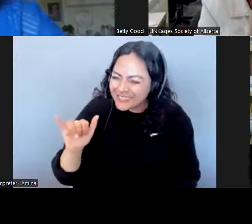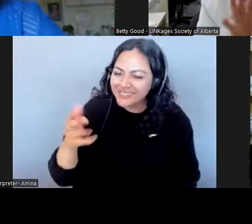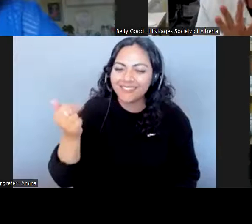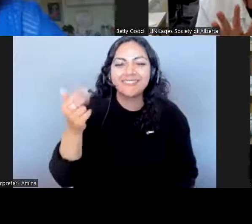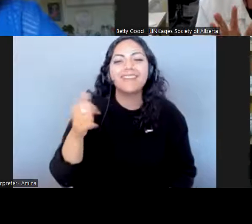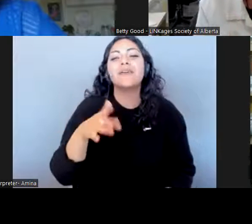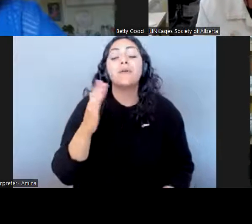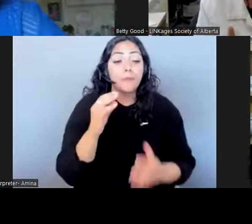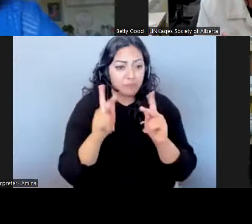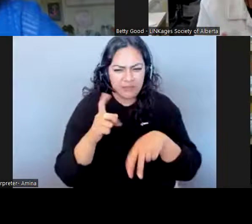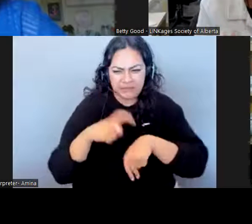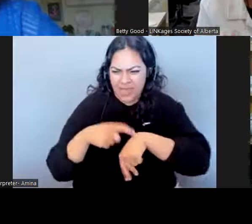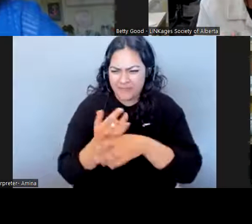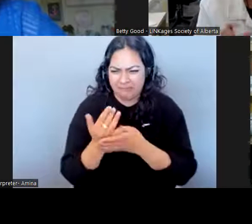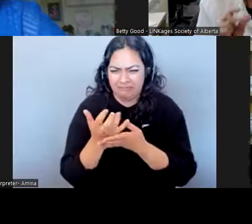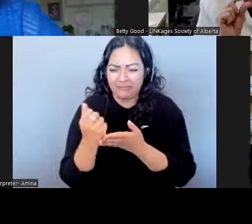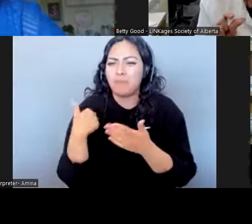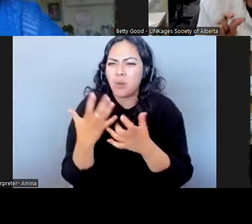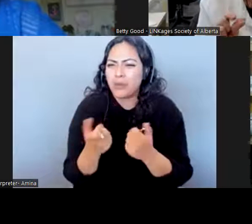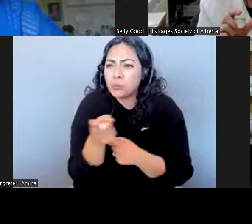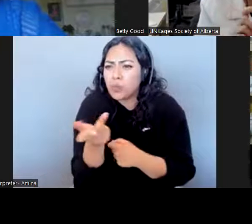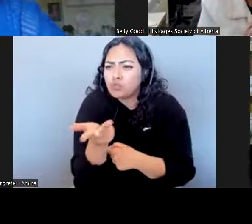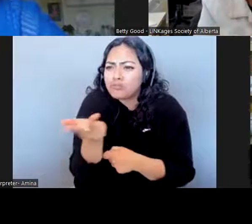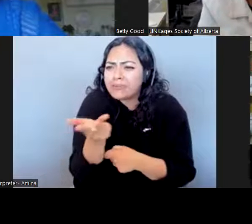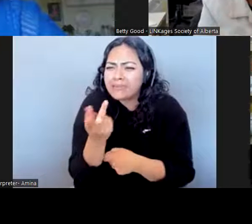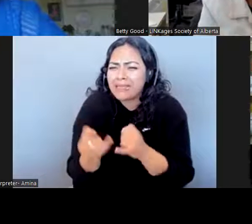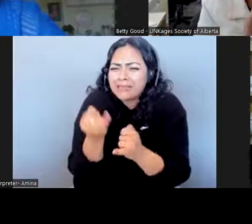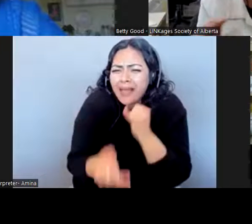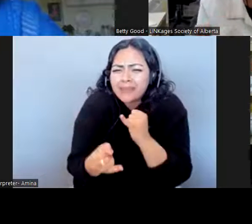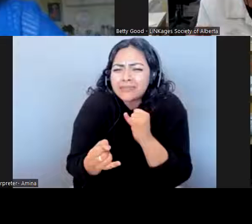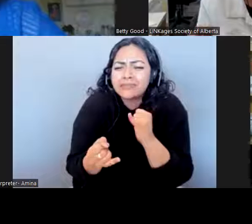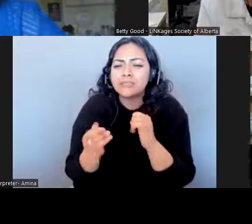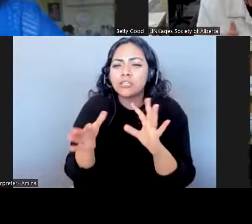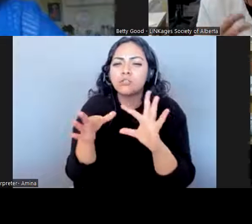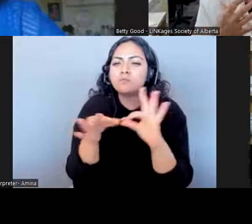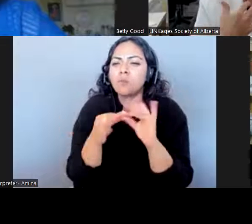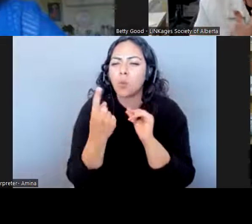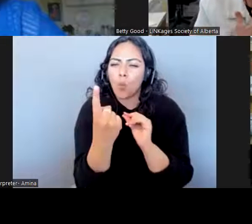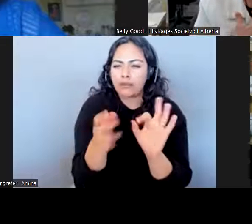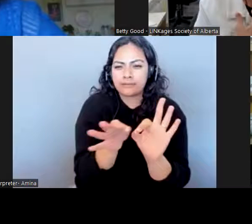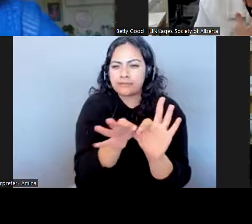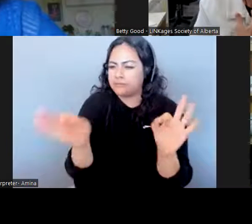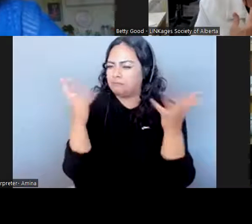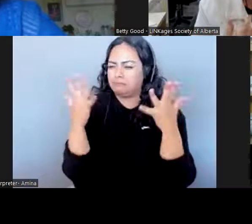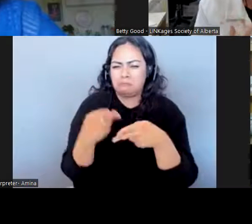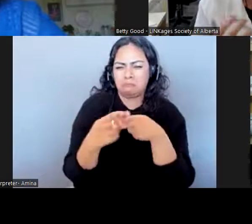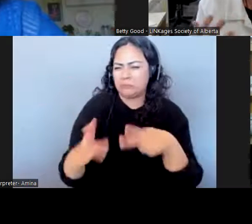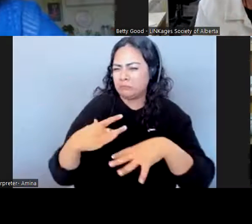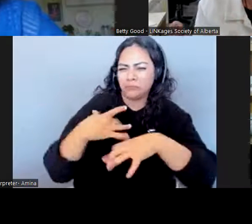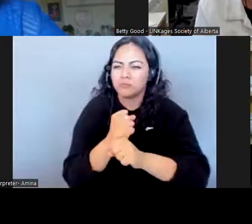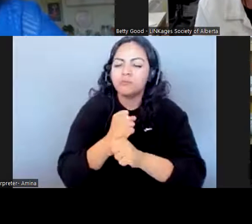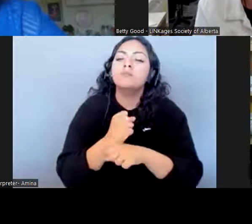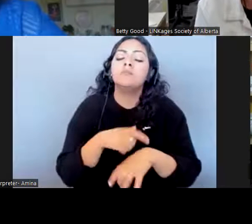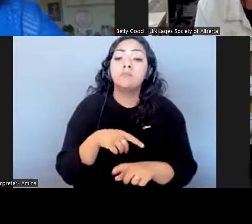give each of you three one last opportunity, like one sentence about what does this do for